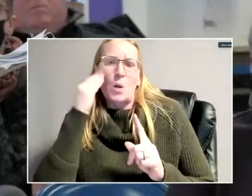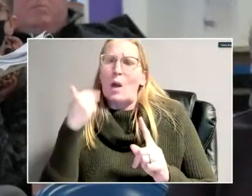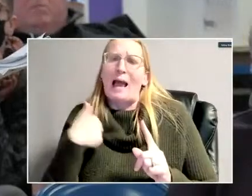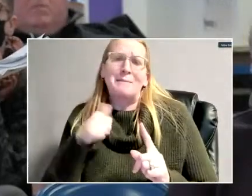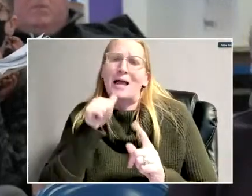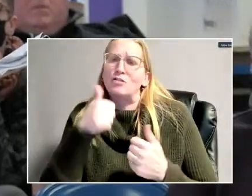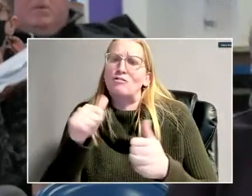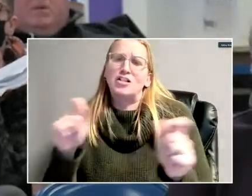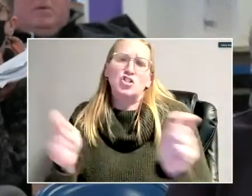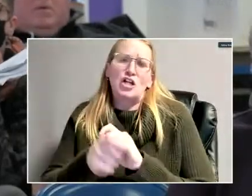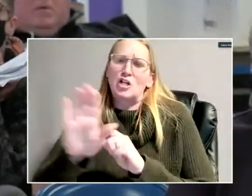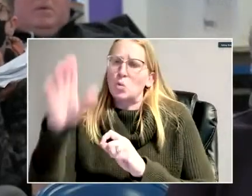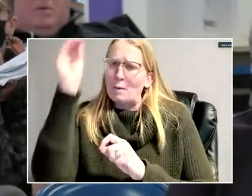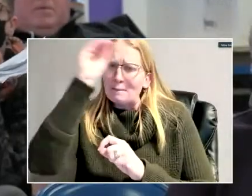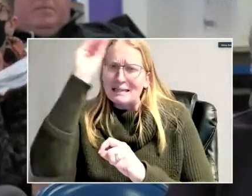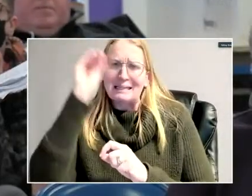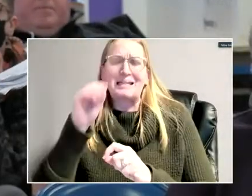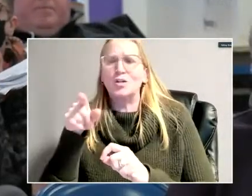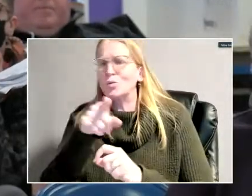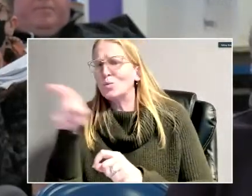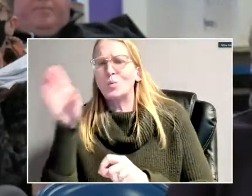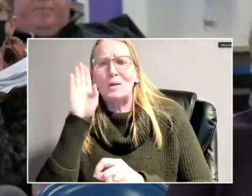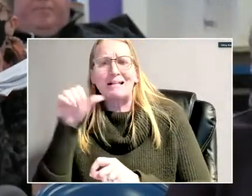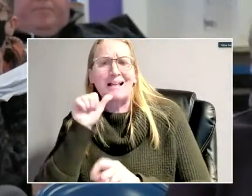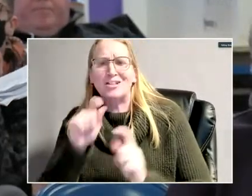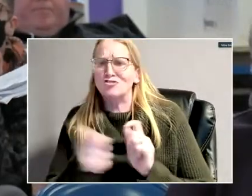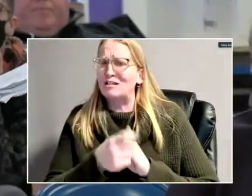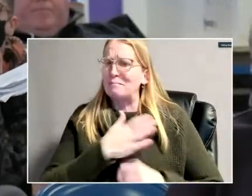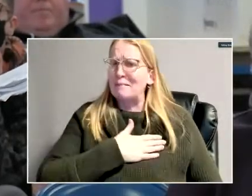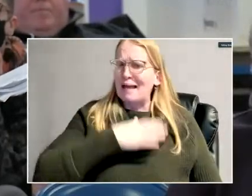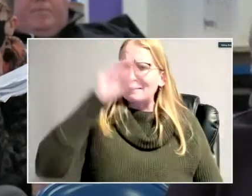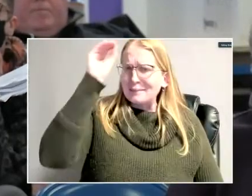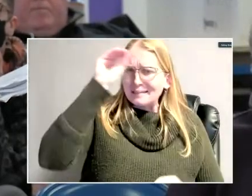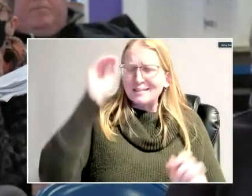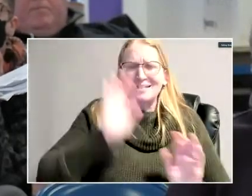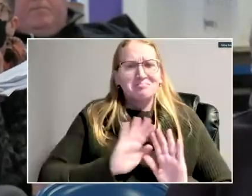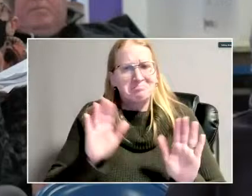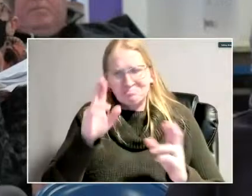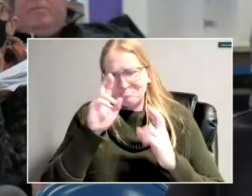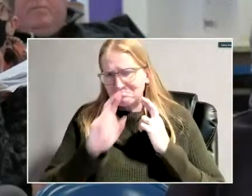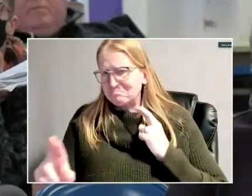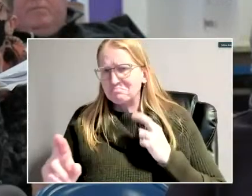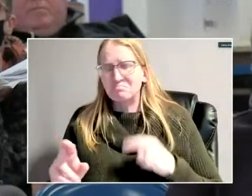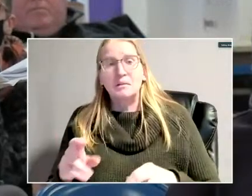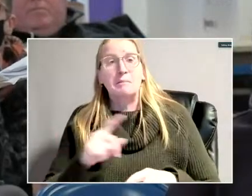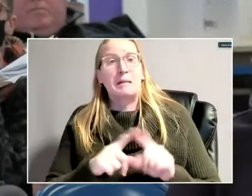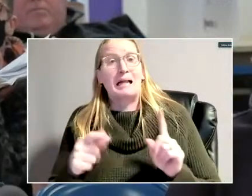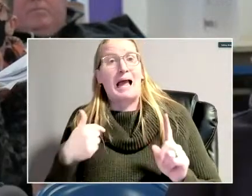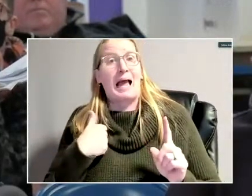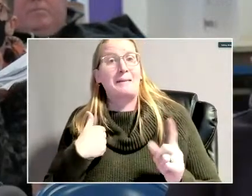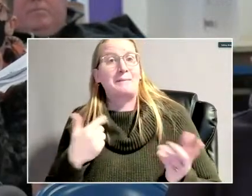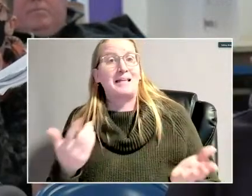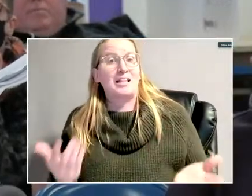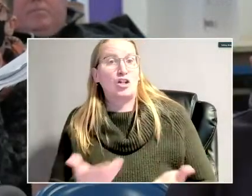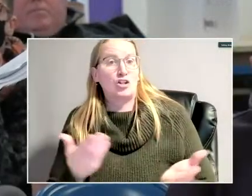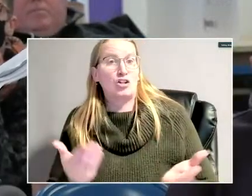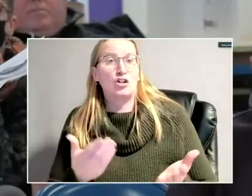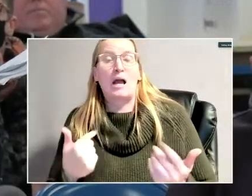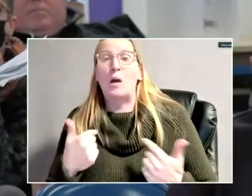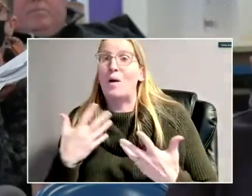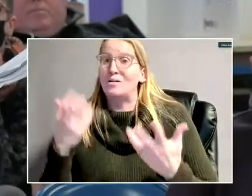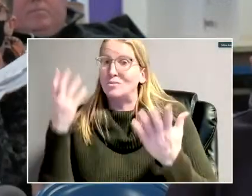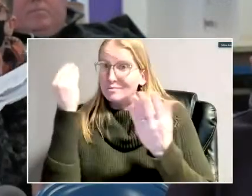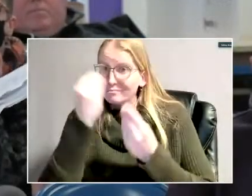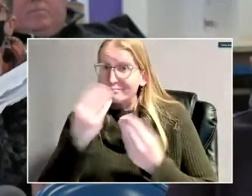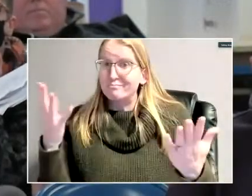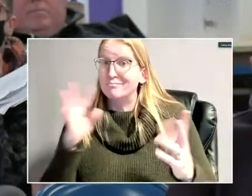to folks that are here and are um open to understanding ways that we can